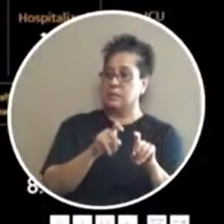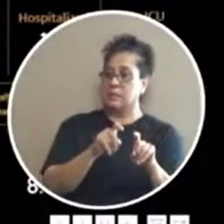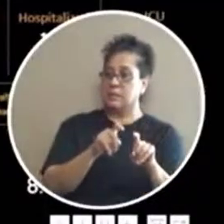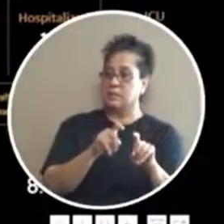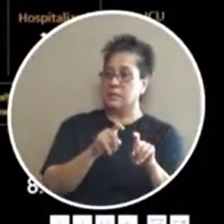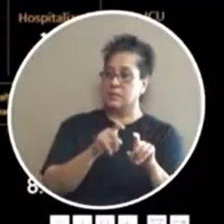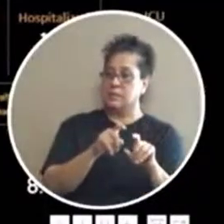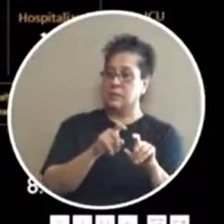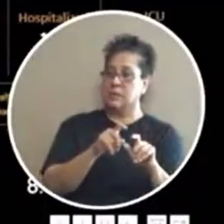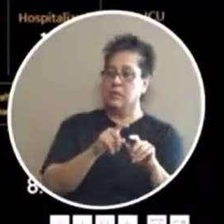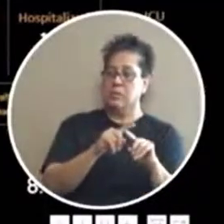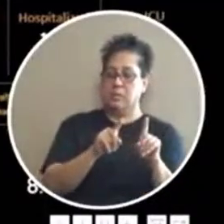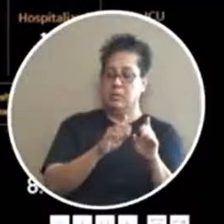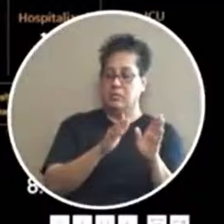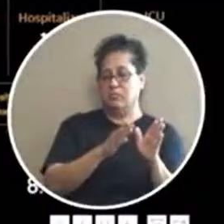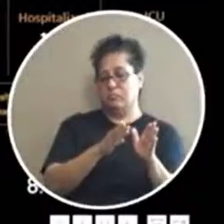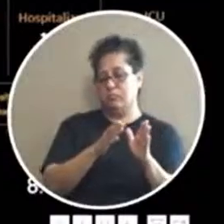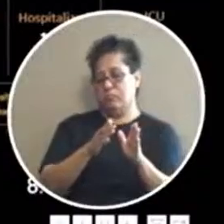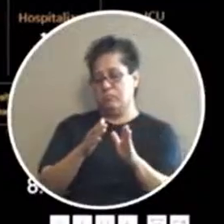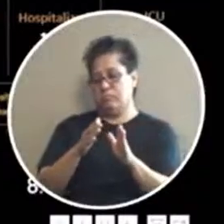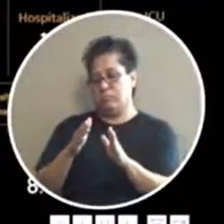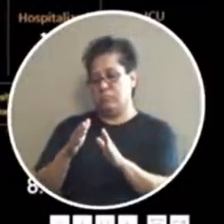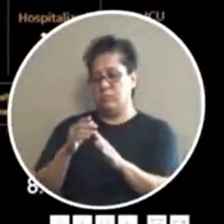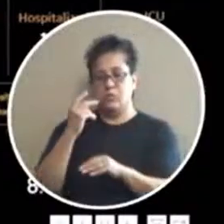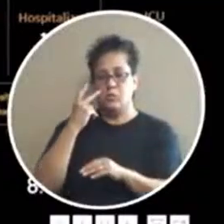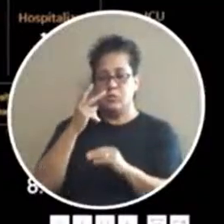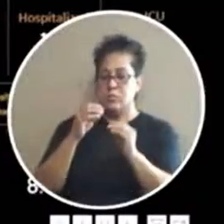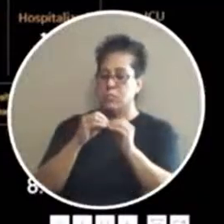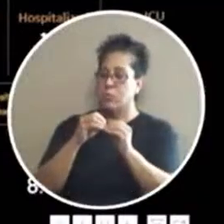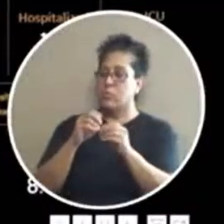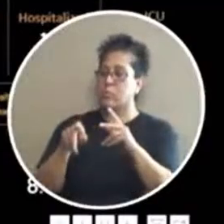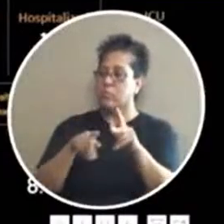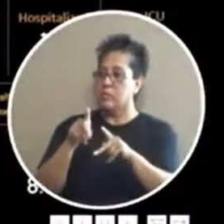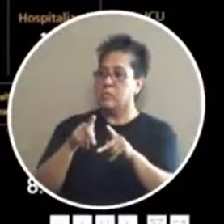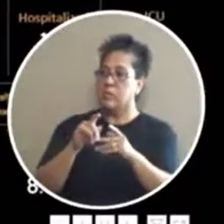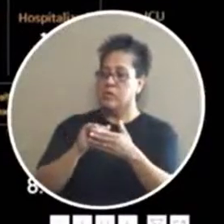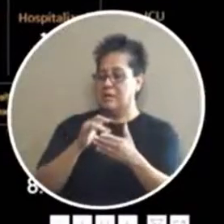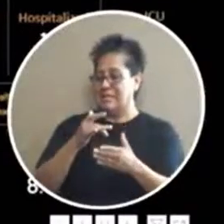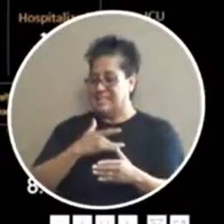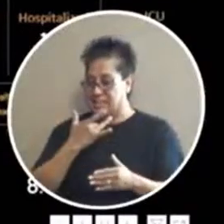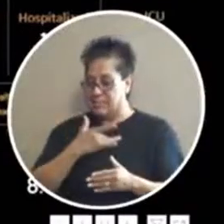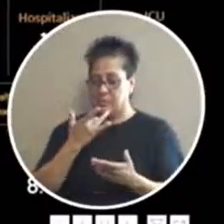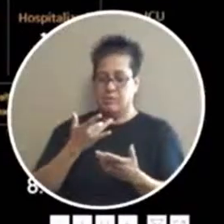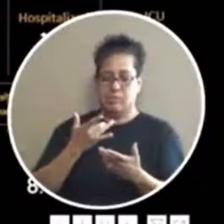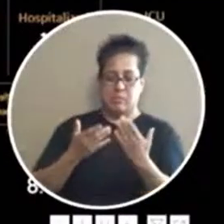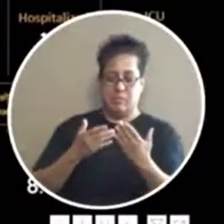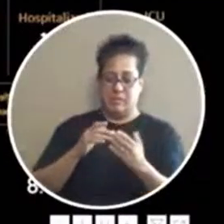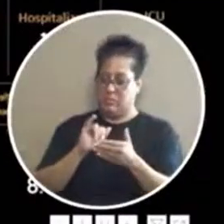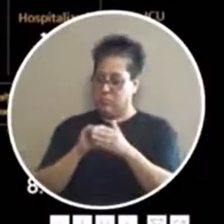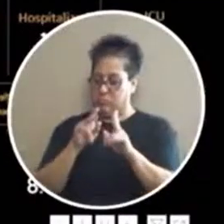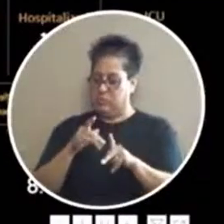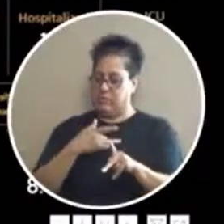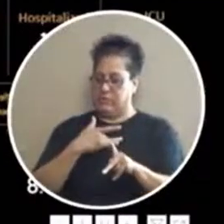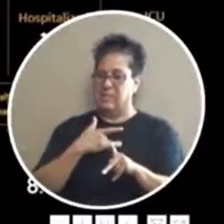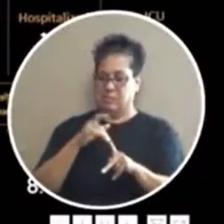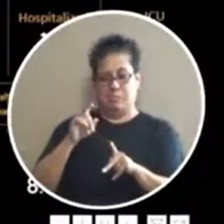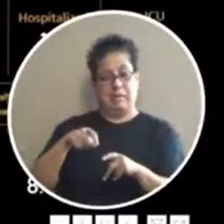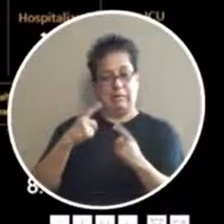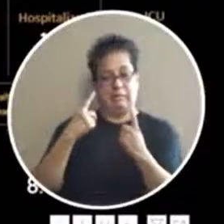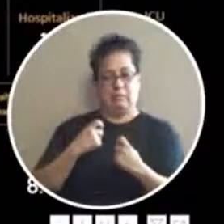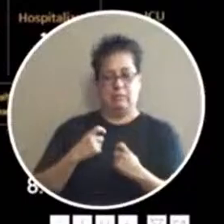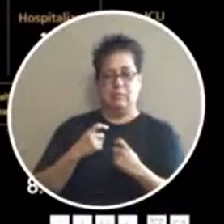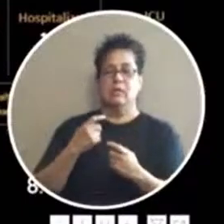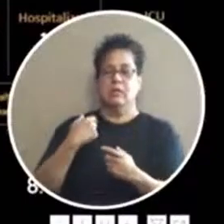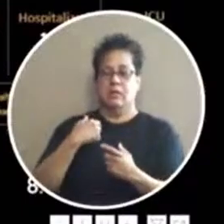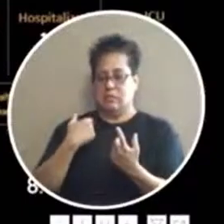as we continue to see more people that have symptoms that feel the need to get tested, and we're testing a lot